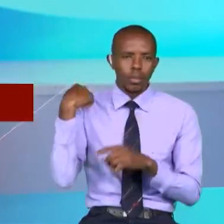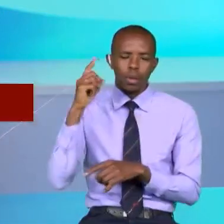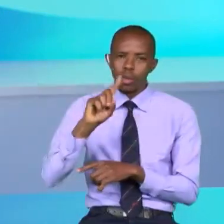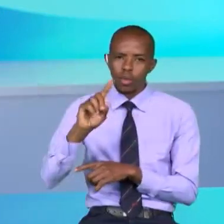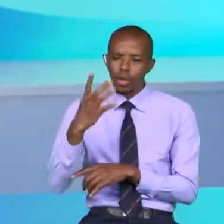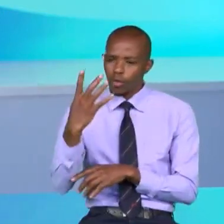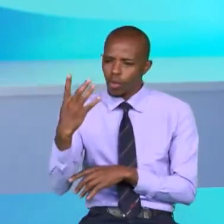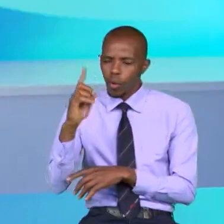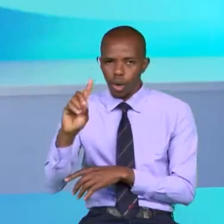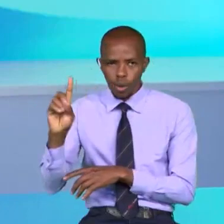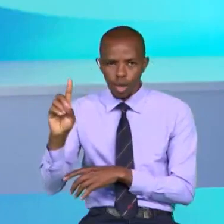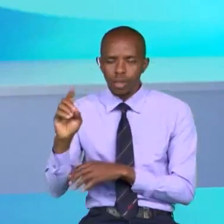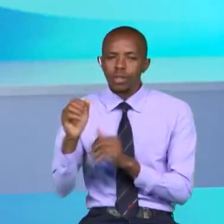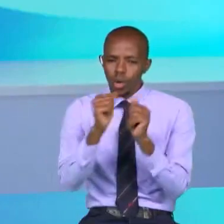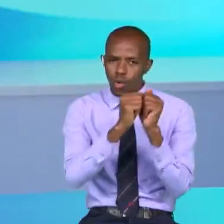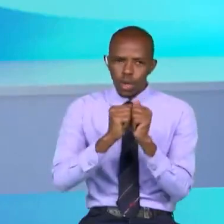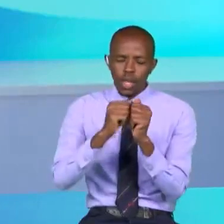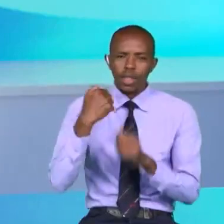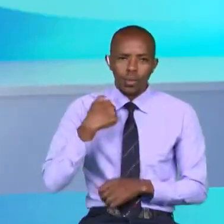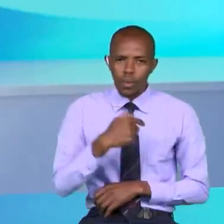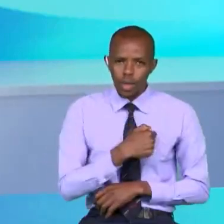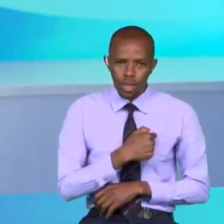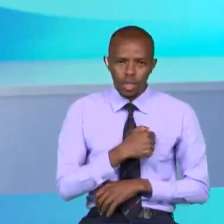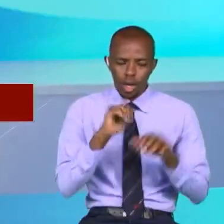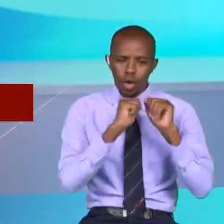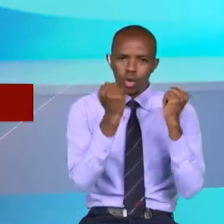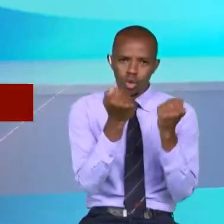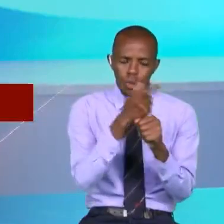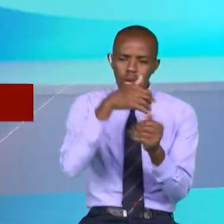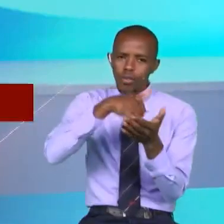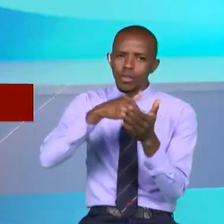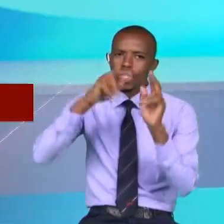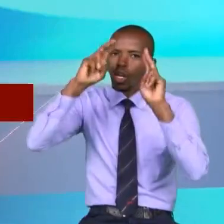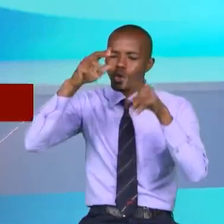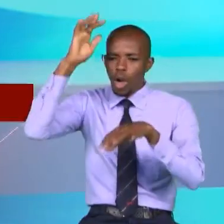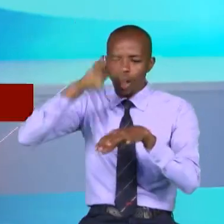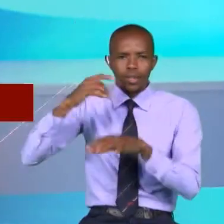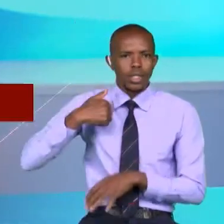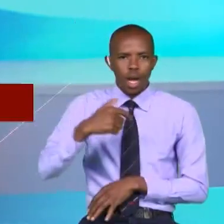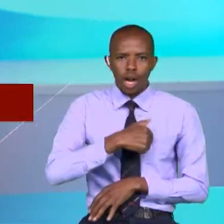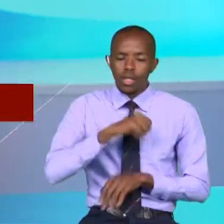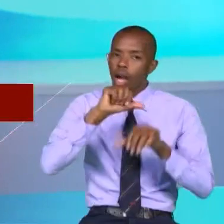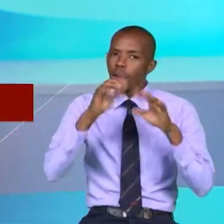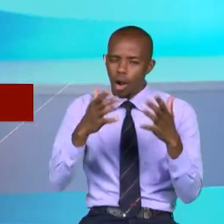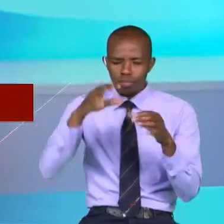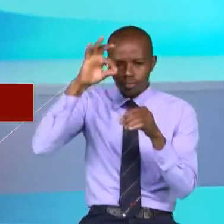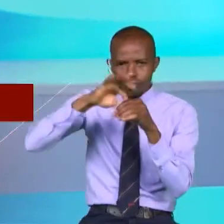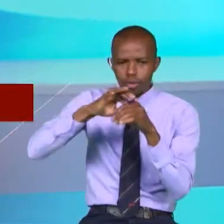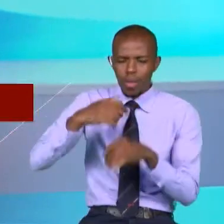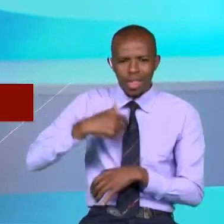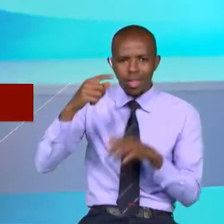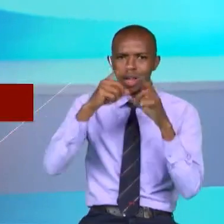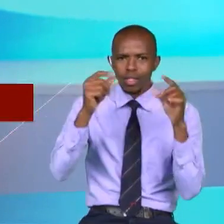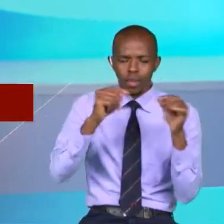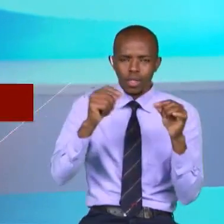111-444-111. Some of you are saying, togetherness, we social media involving matters that affect us in terms of voting. I think that SMS came